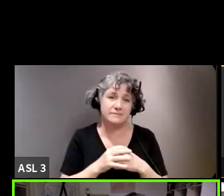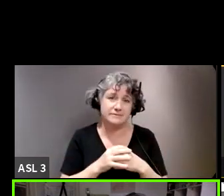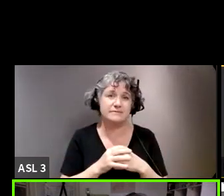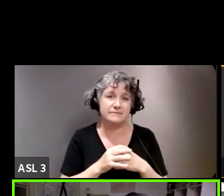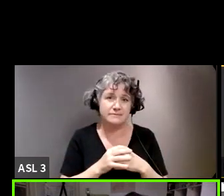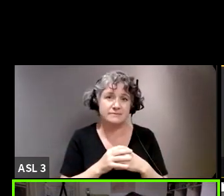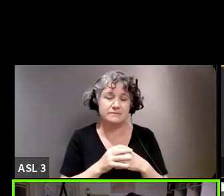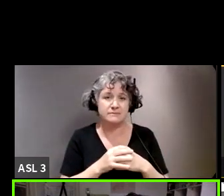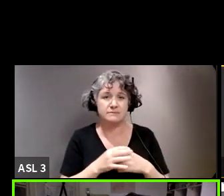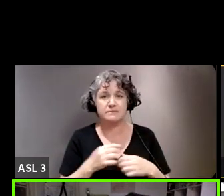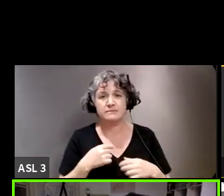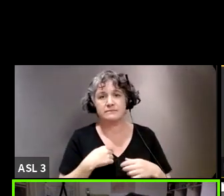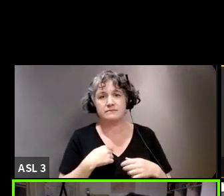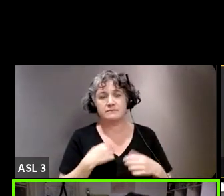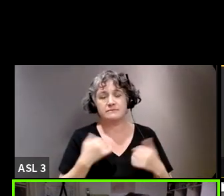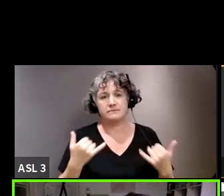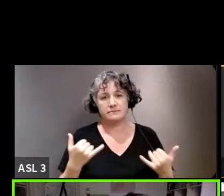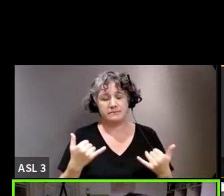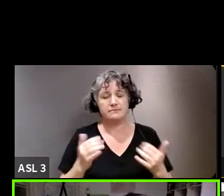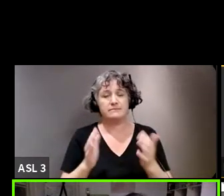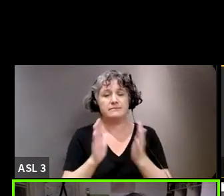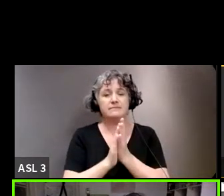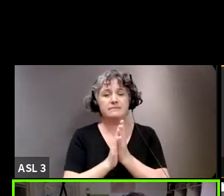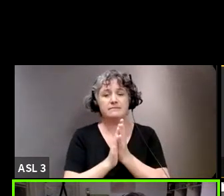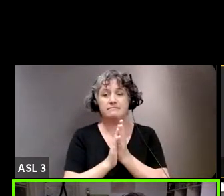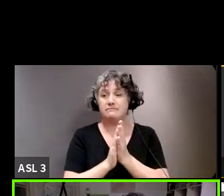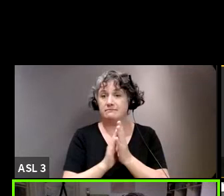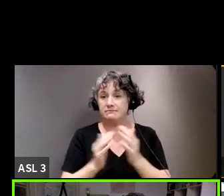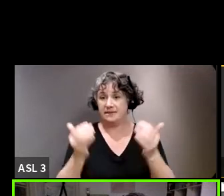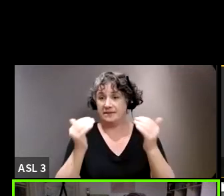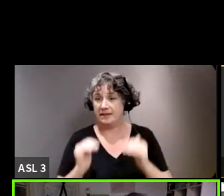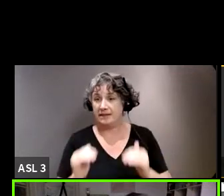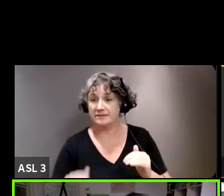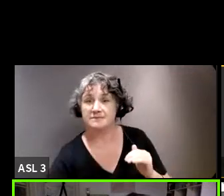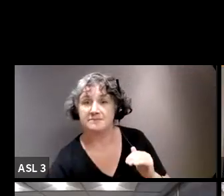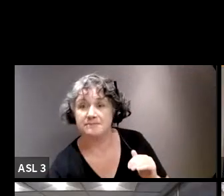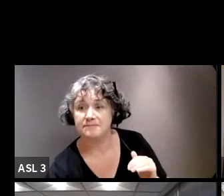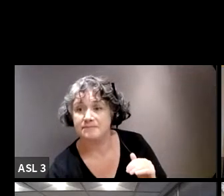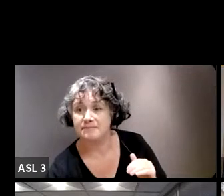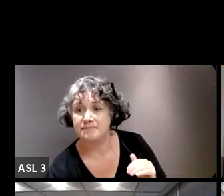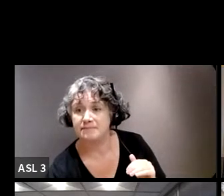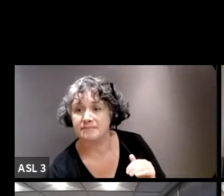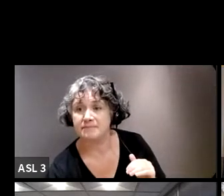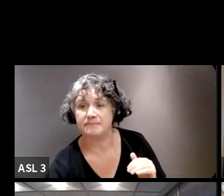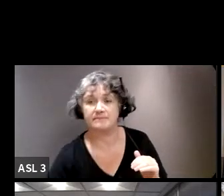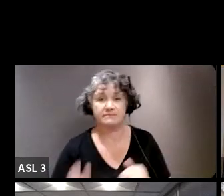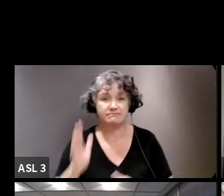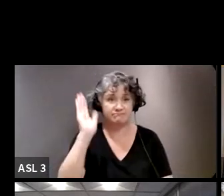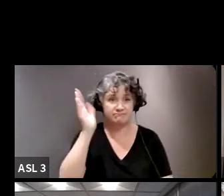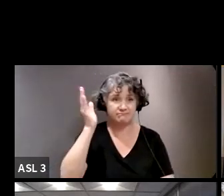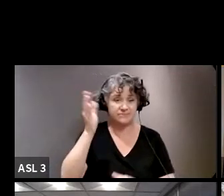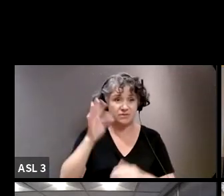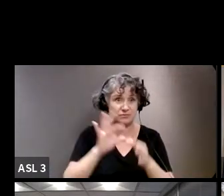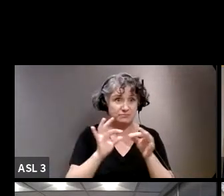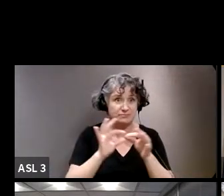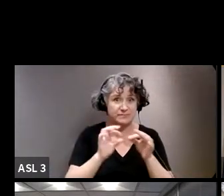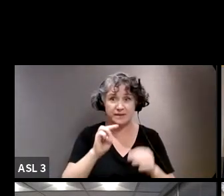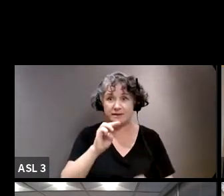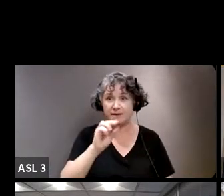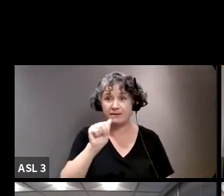uh i will now ask uh for the next delegate to um to come forward may